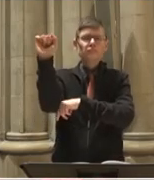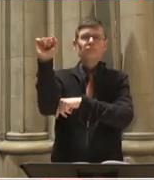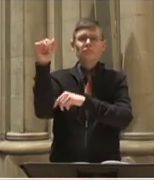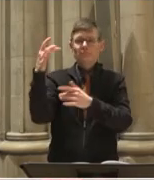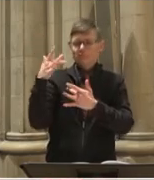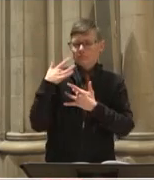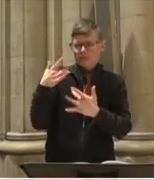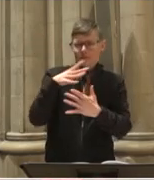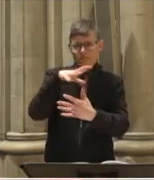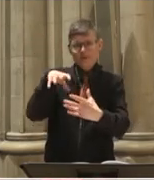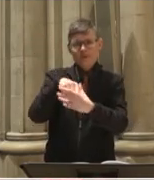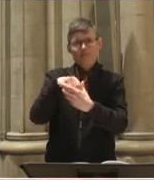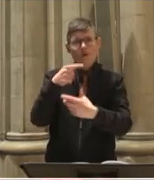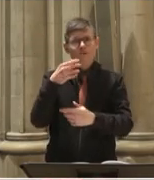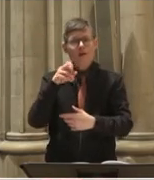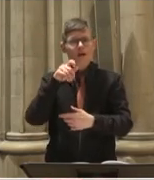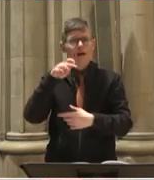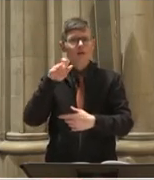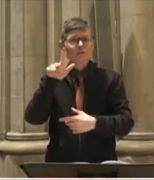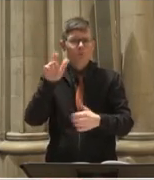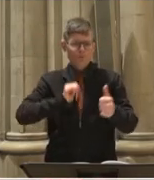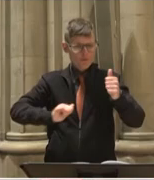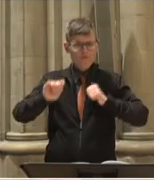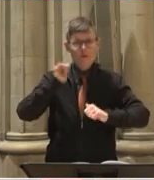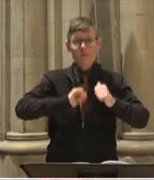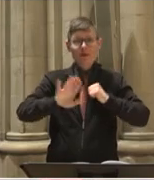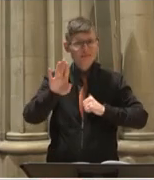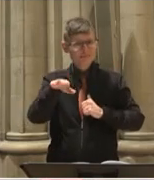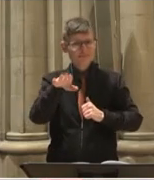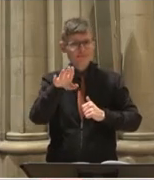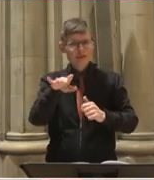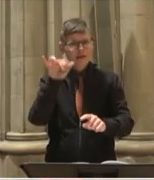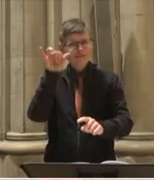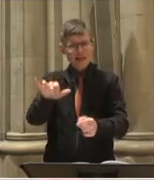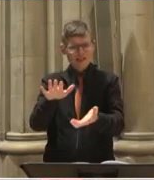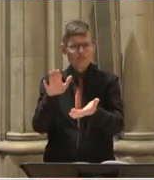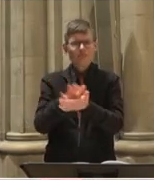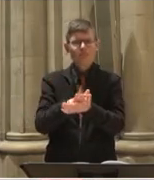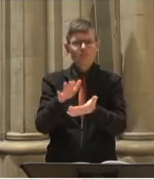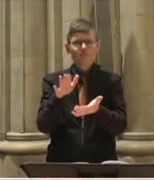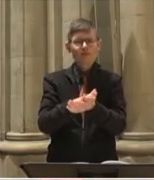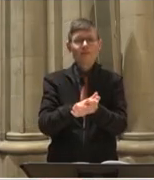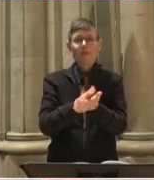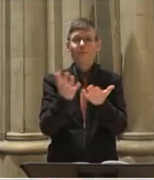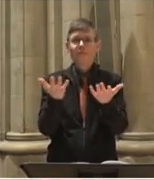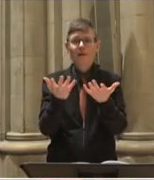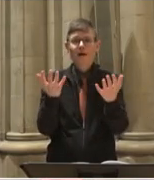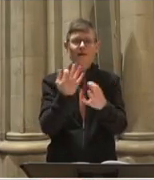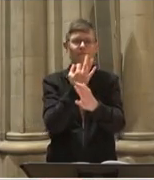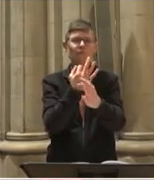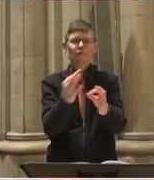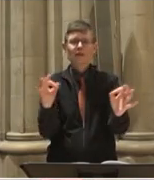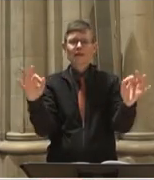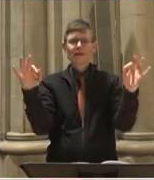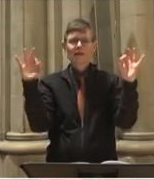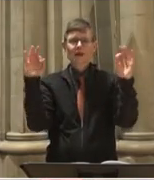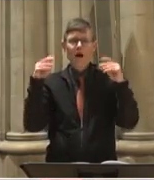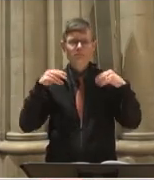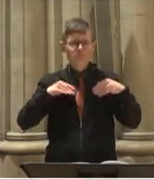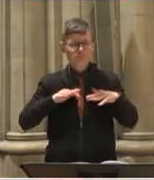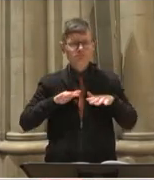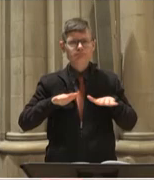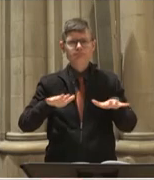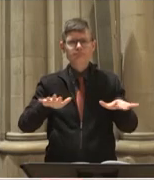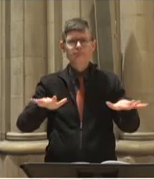part of gospel performance, that is nothing less than a rhythm of freedom moving through the bodies of